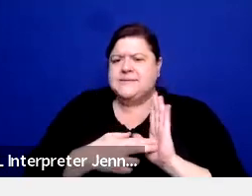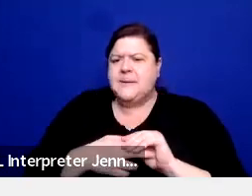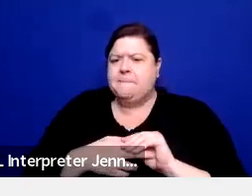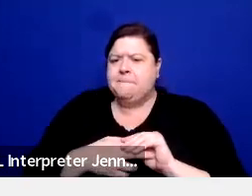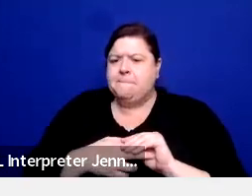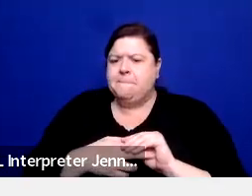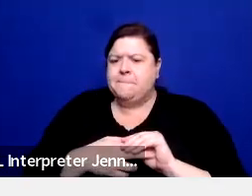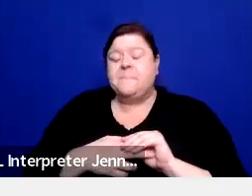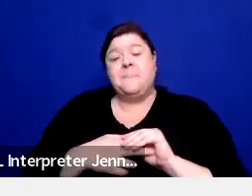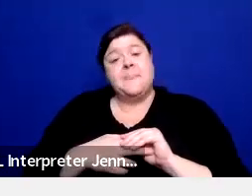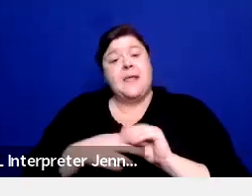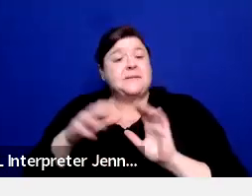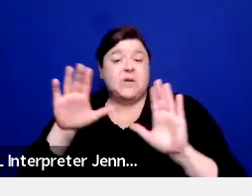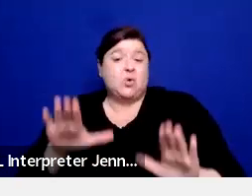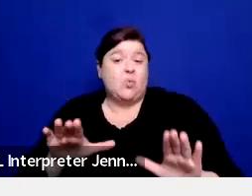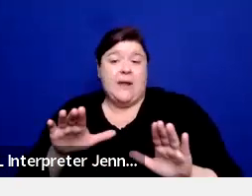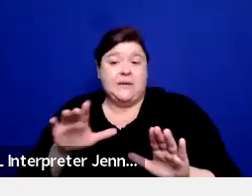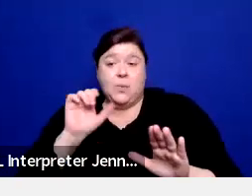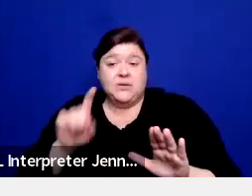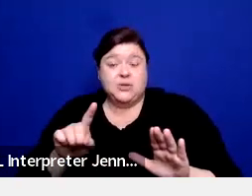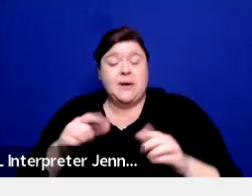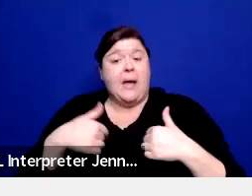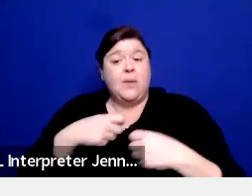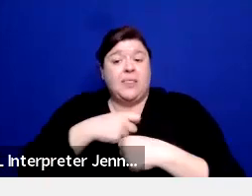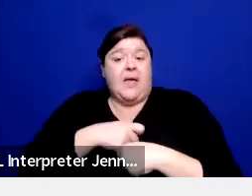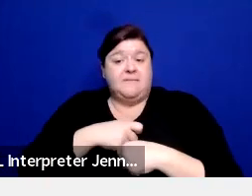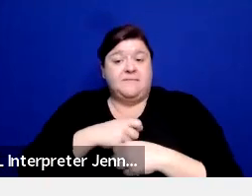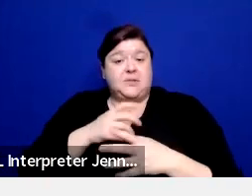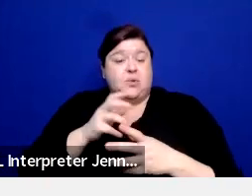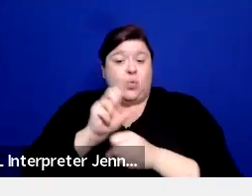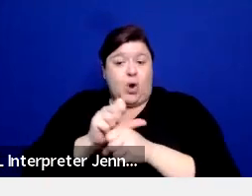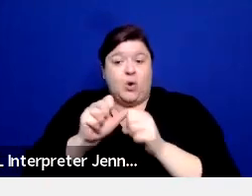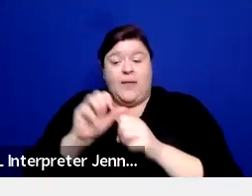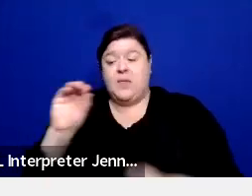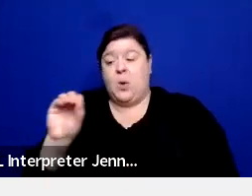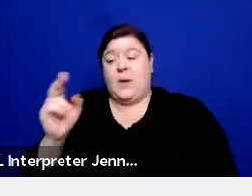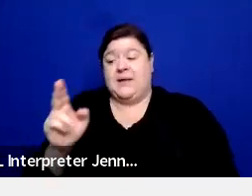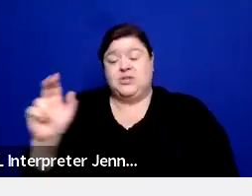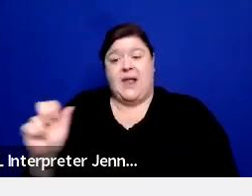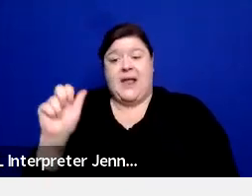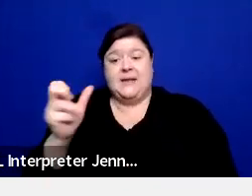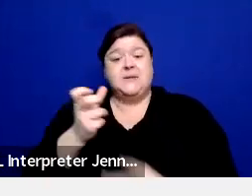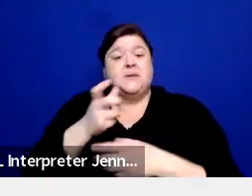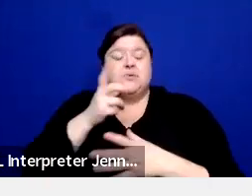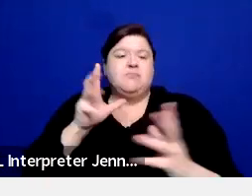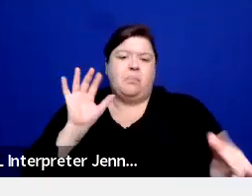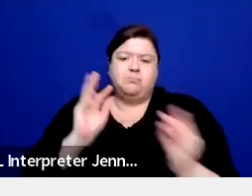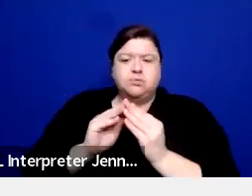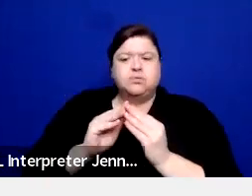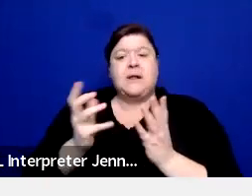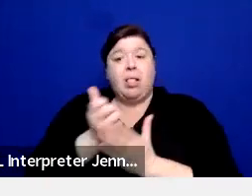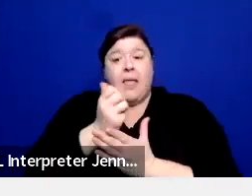I would love to work with Oregon Health Authority to put together some more tools for childcare providers,